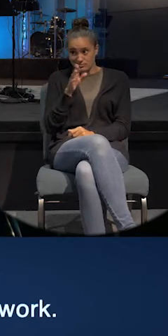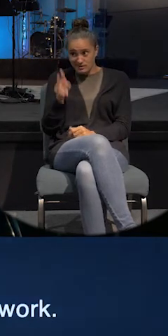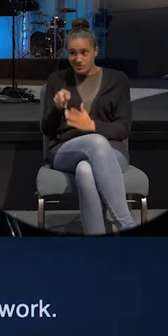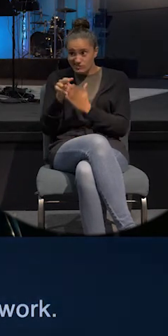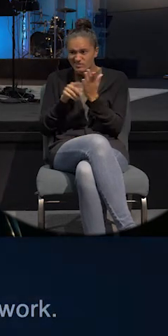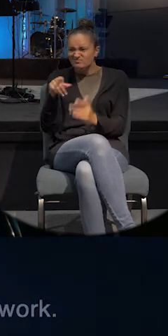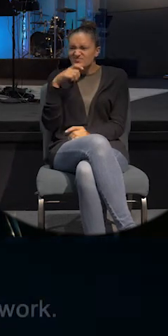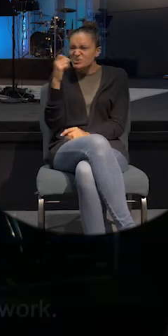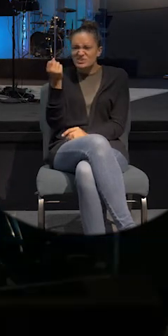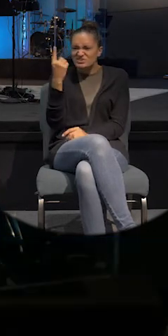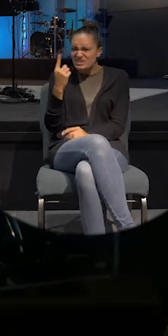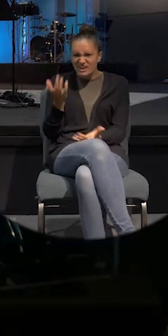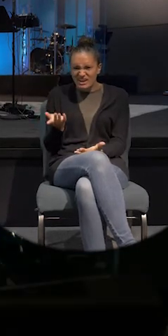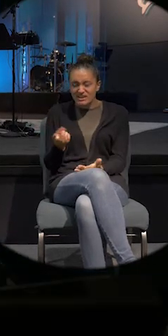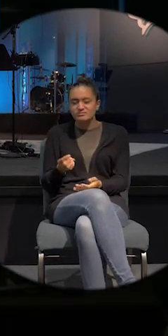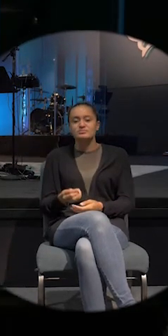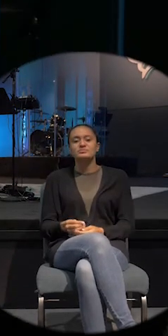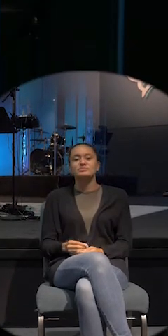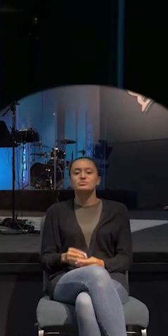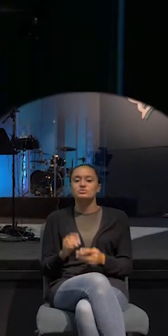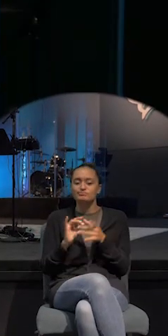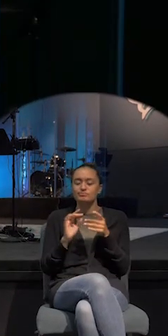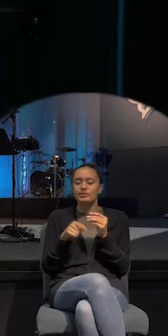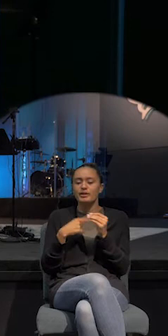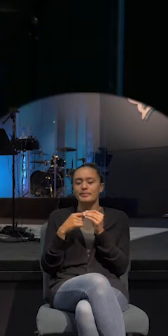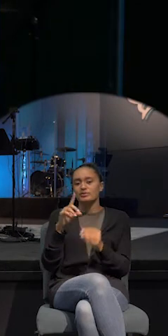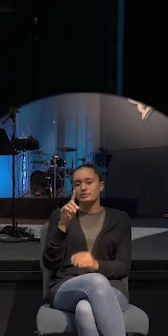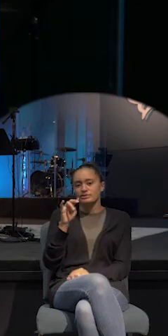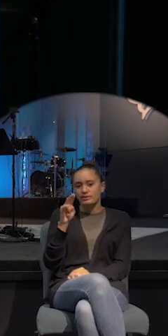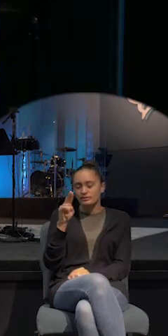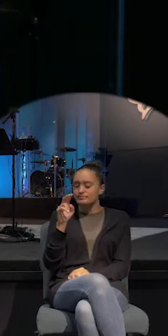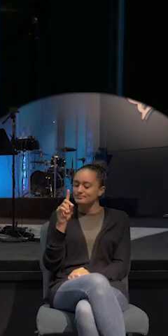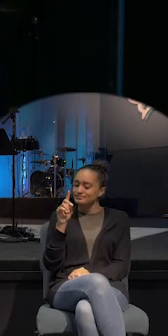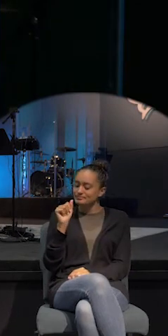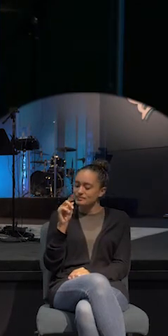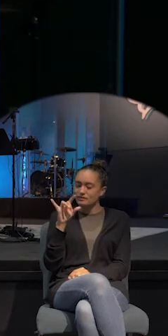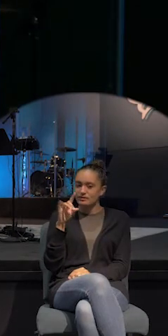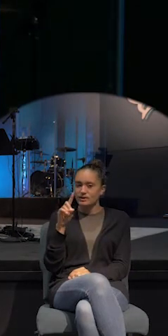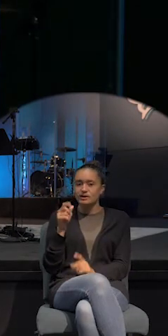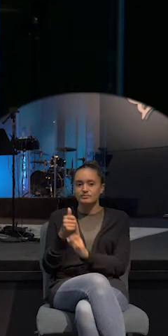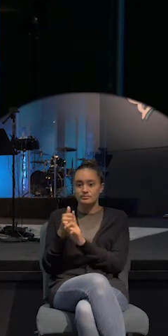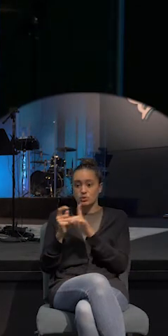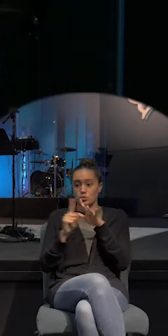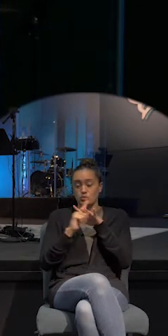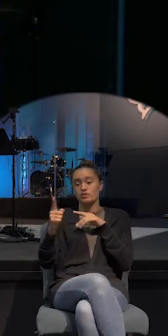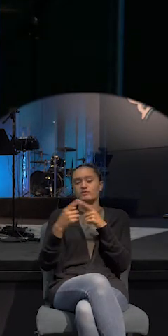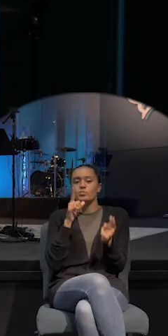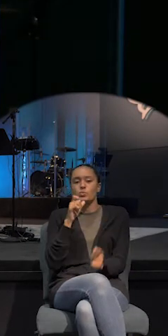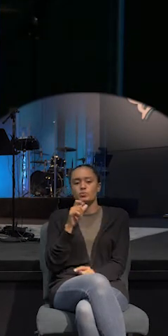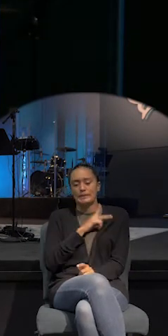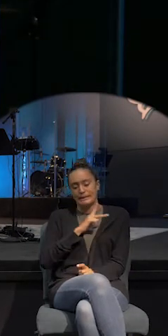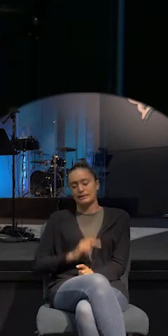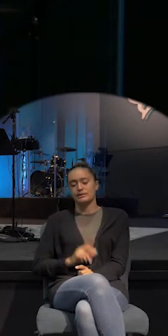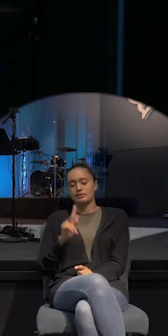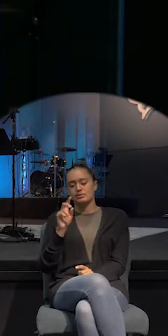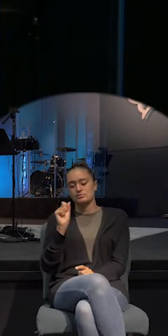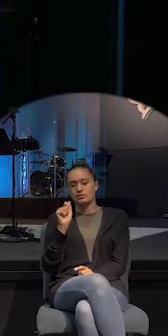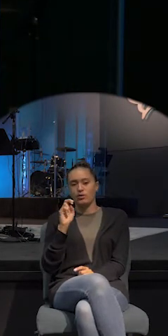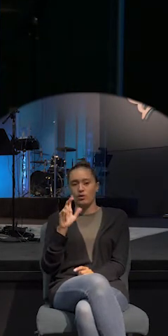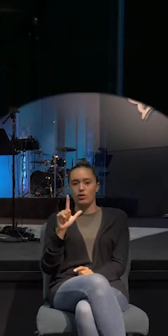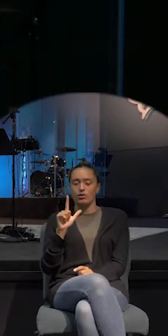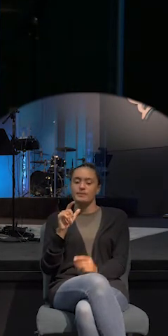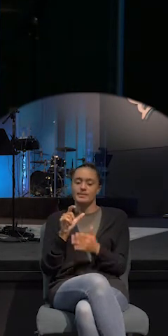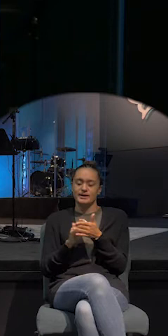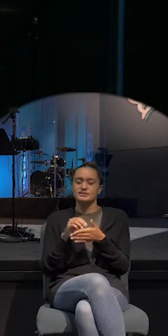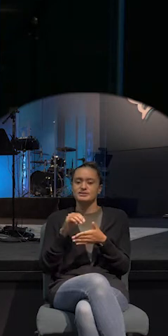understand?" And he speaks concerning David. Now, that David was fleeing from King Saul. This is found in the Old Testament book of